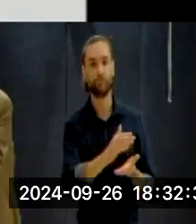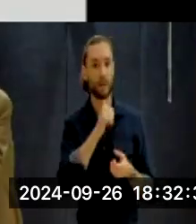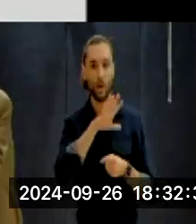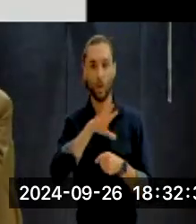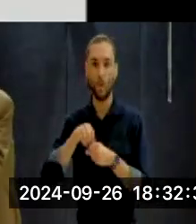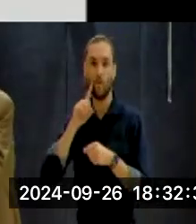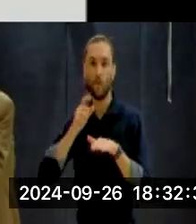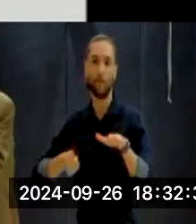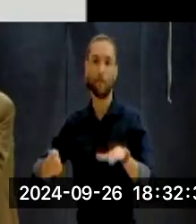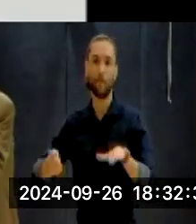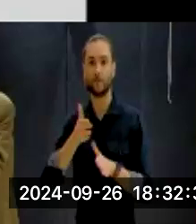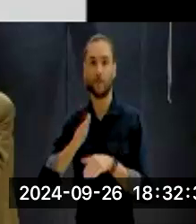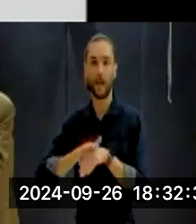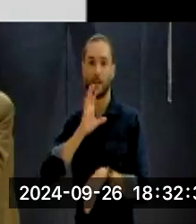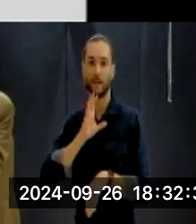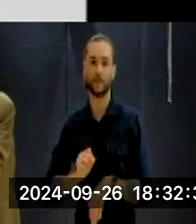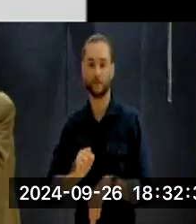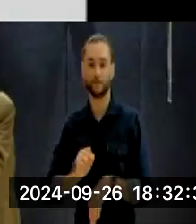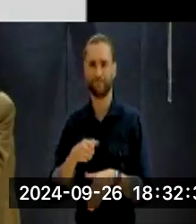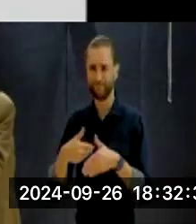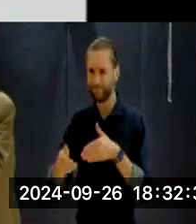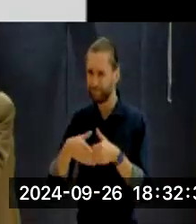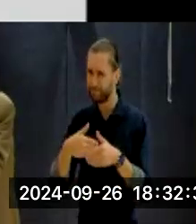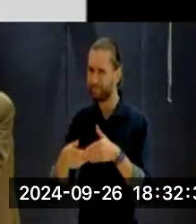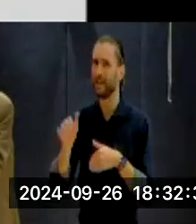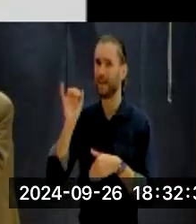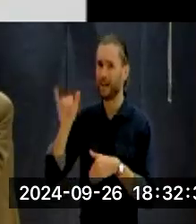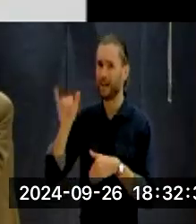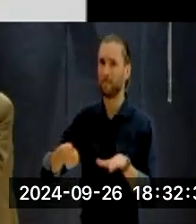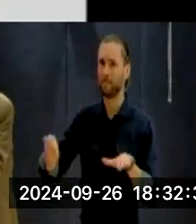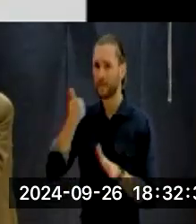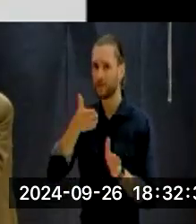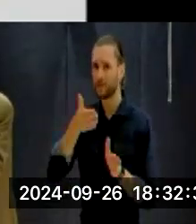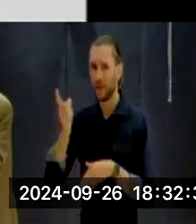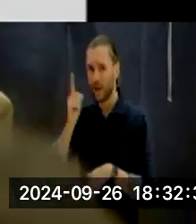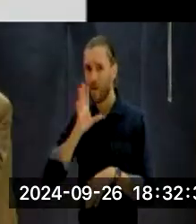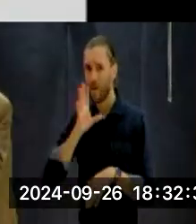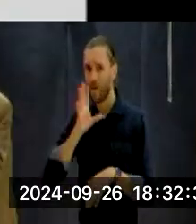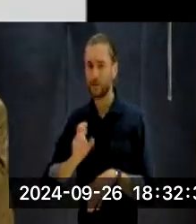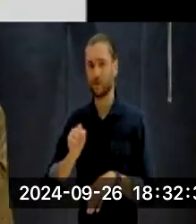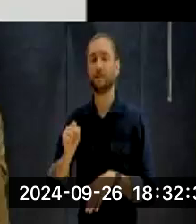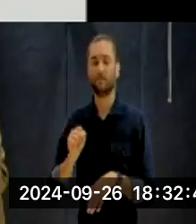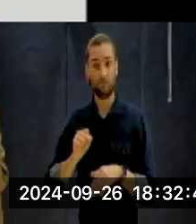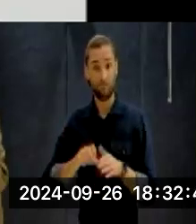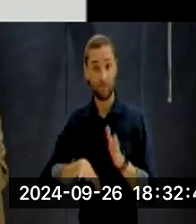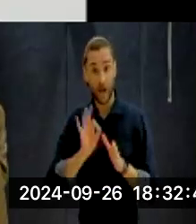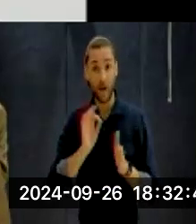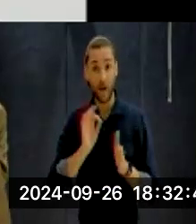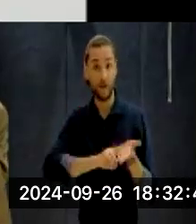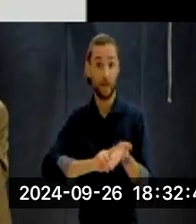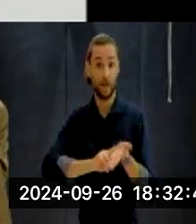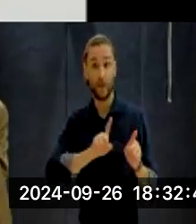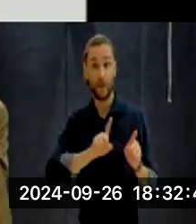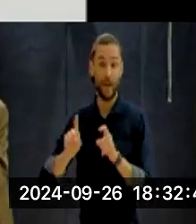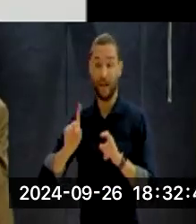This is despite the fact that in preparing for development of the master plan on aging, one survey found that the highest ranked goal of